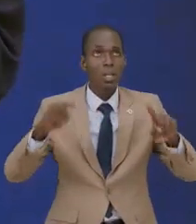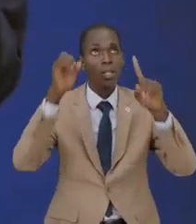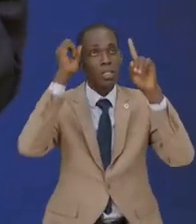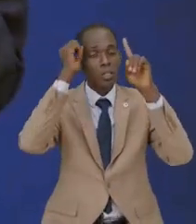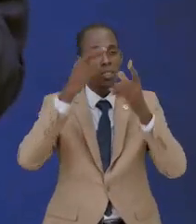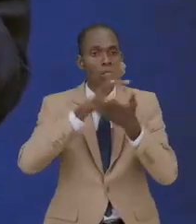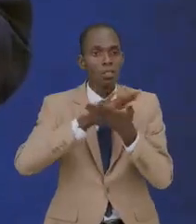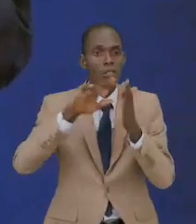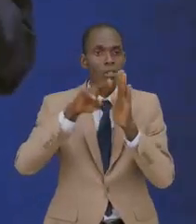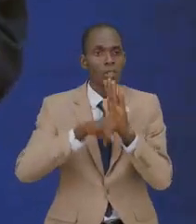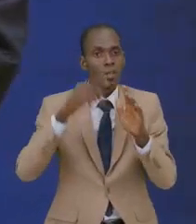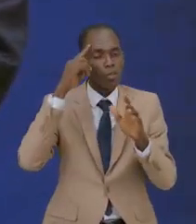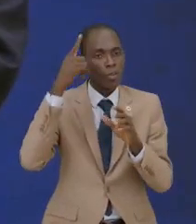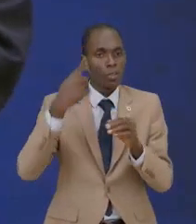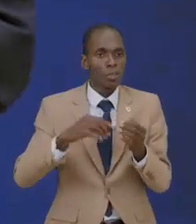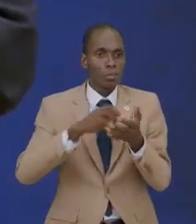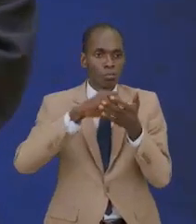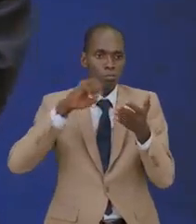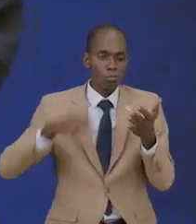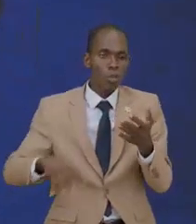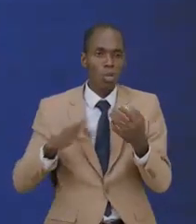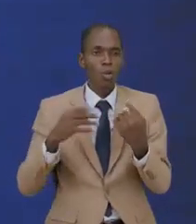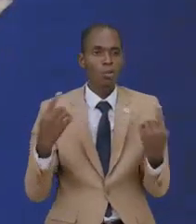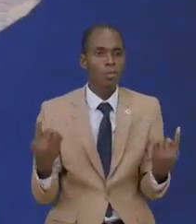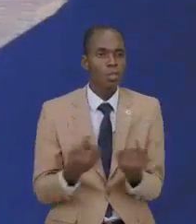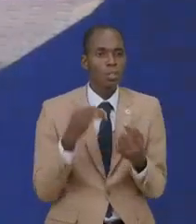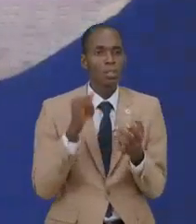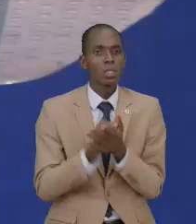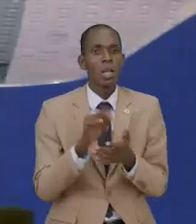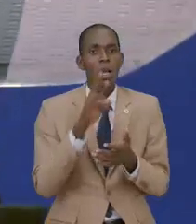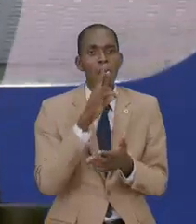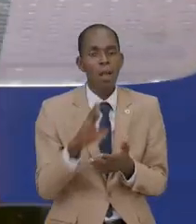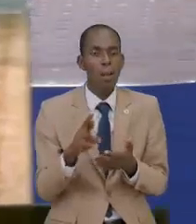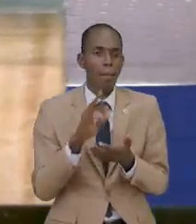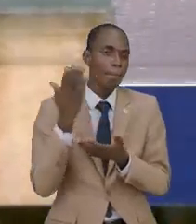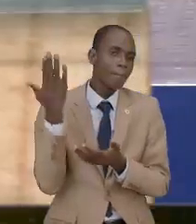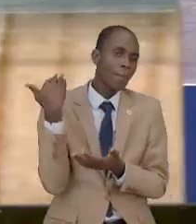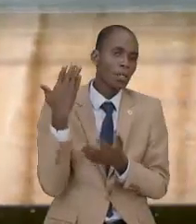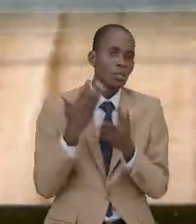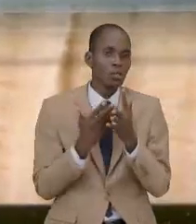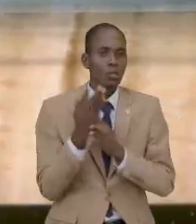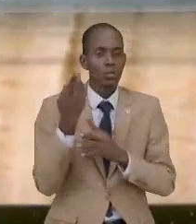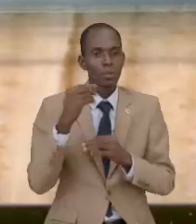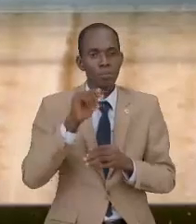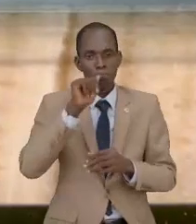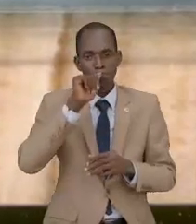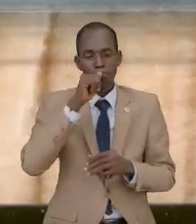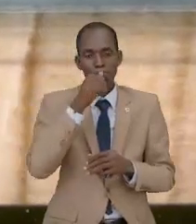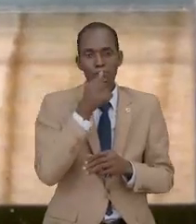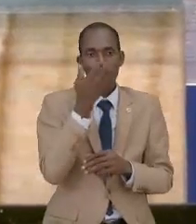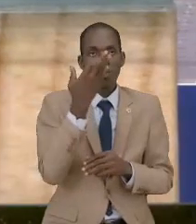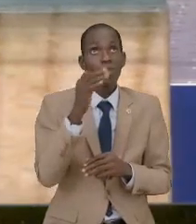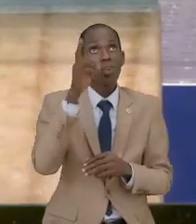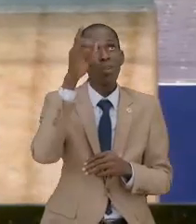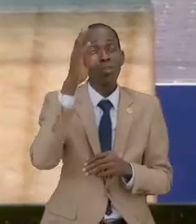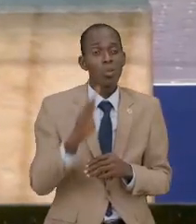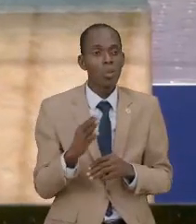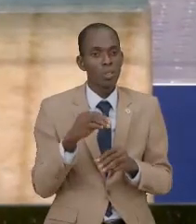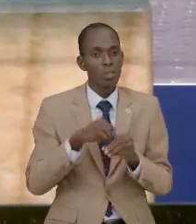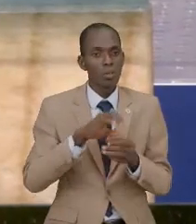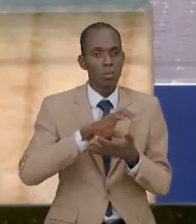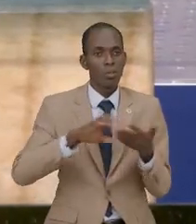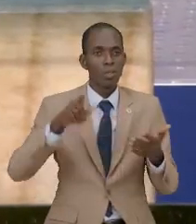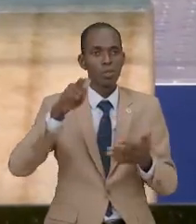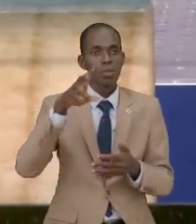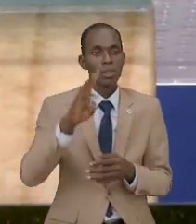remission, removal, cleansing of sins that are past through the forbearance of God. And then in verse 26,